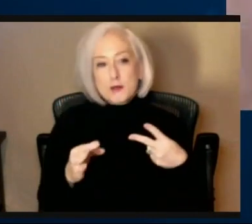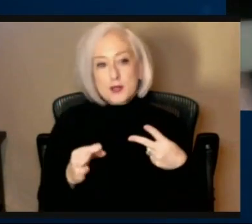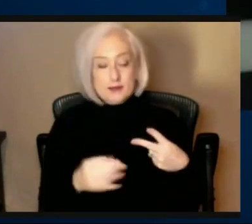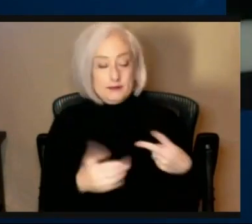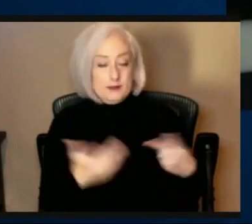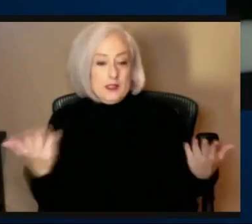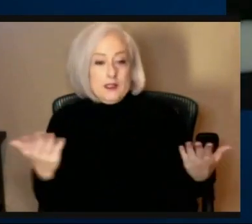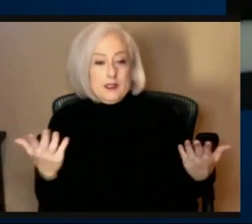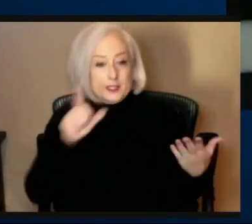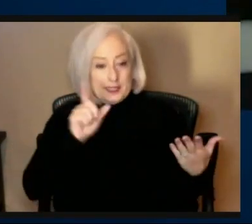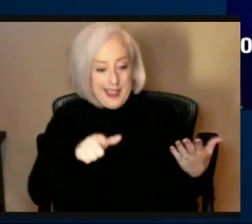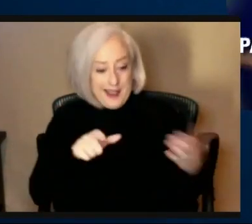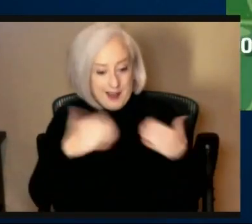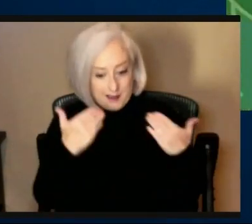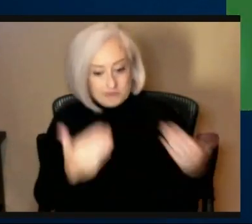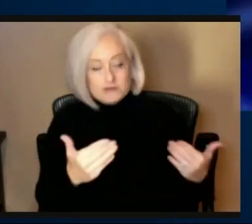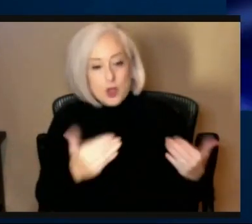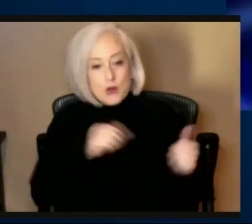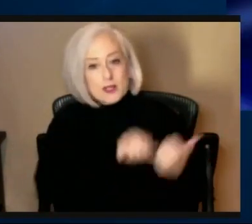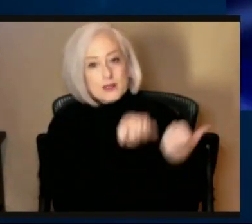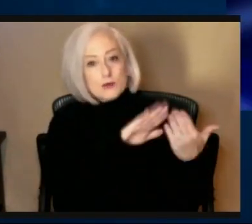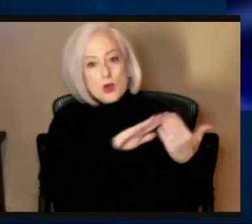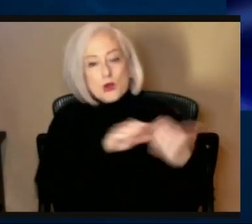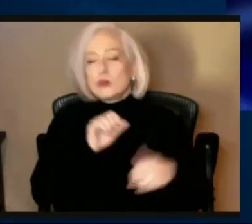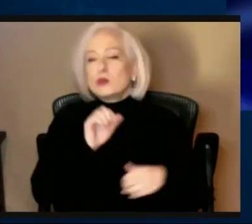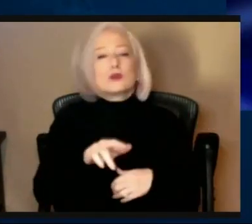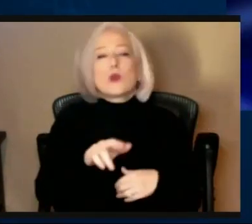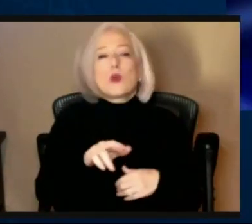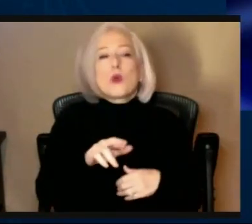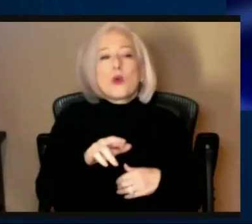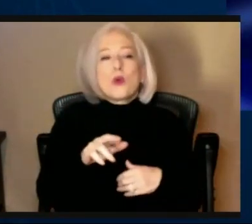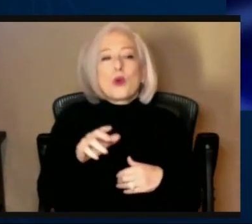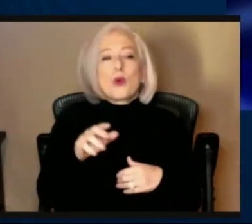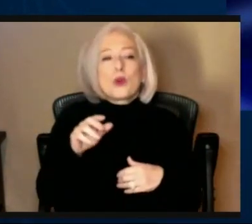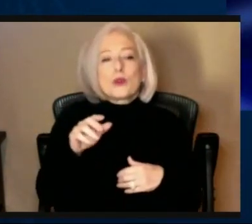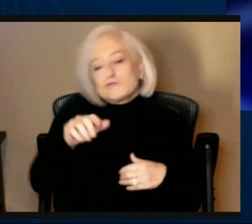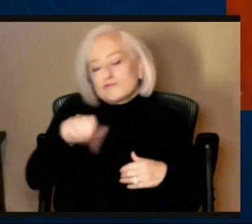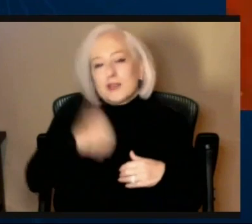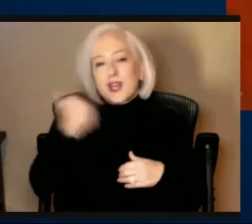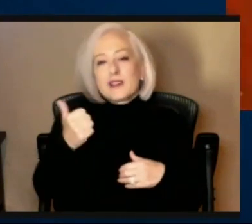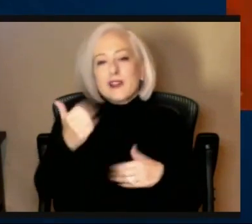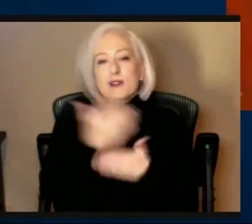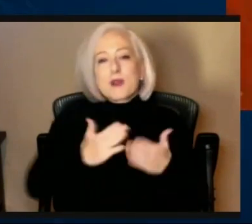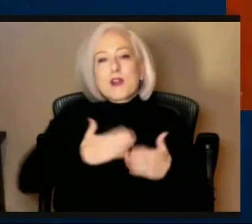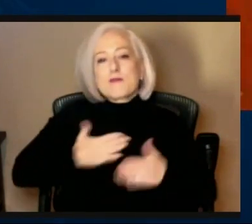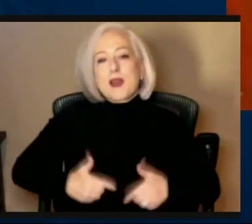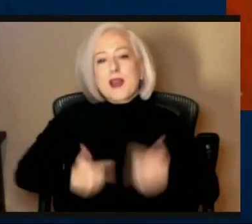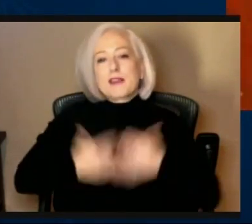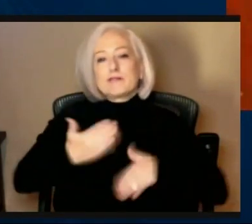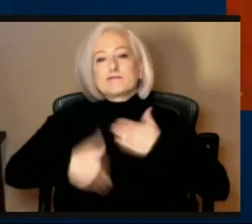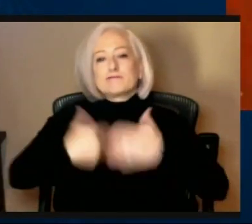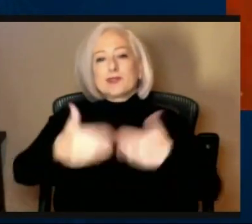or do I face this? And this is just another step in life and go on.